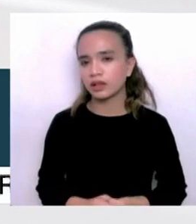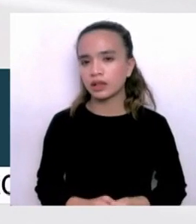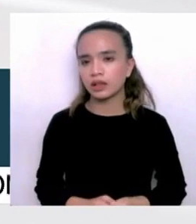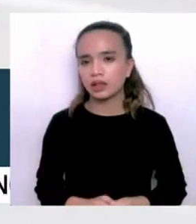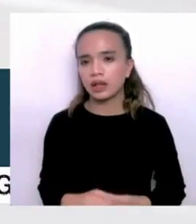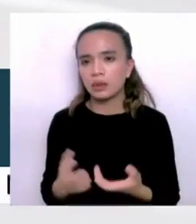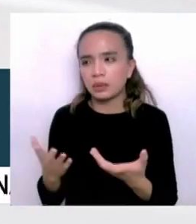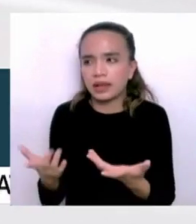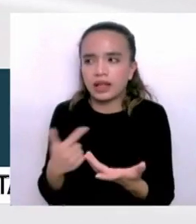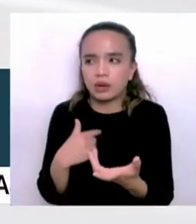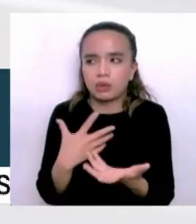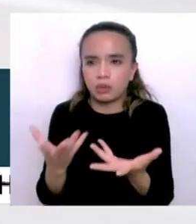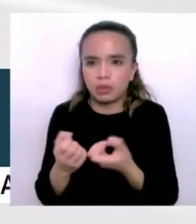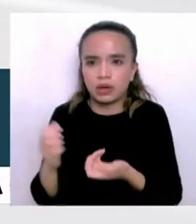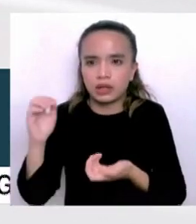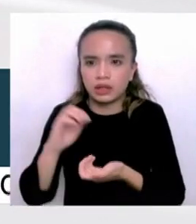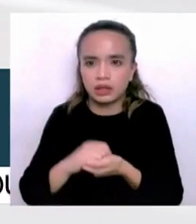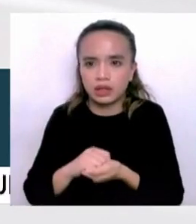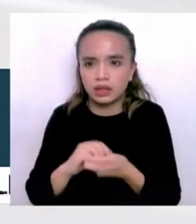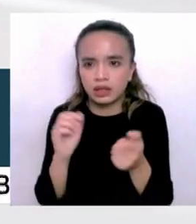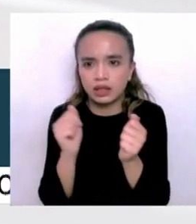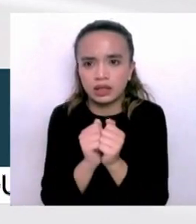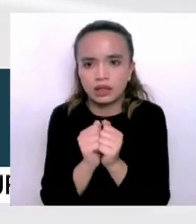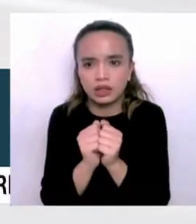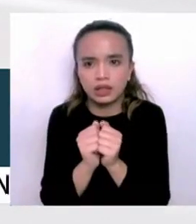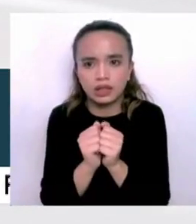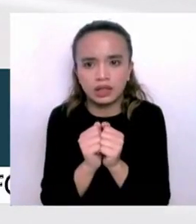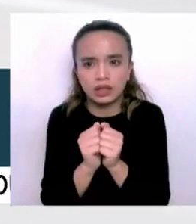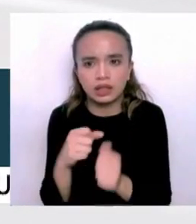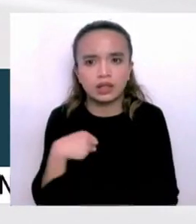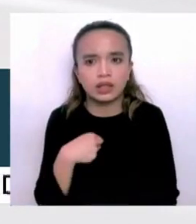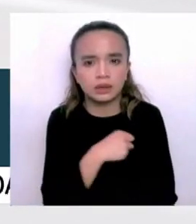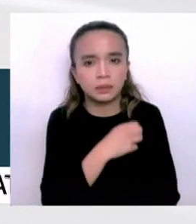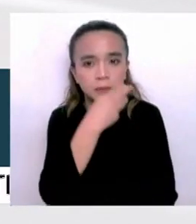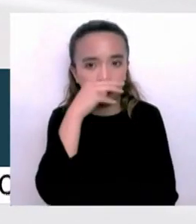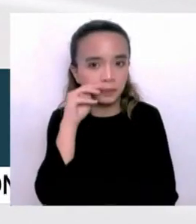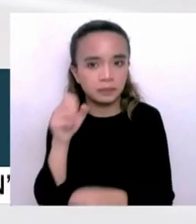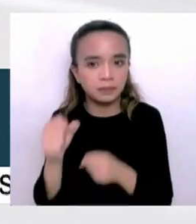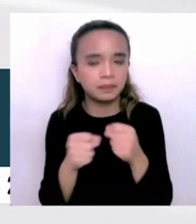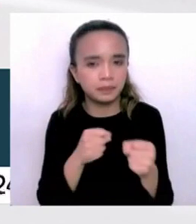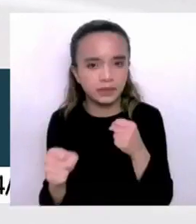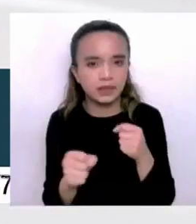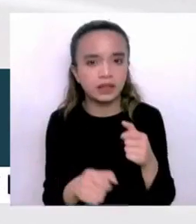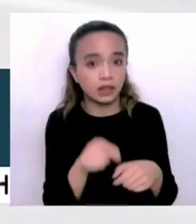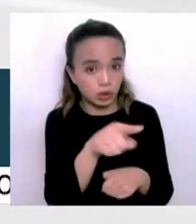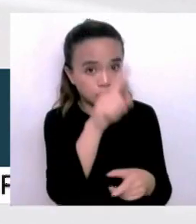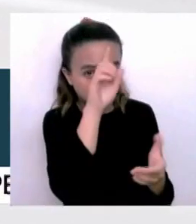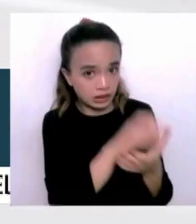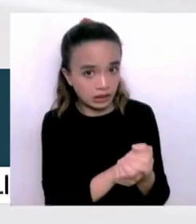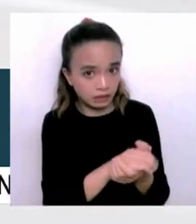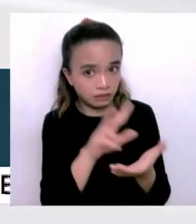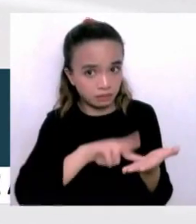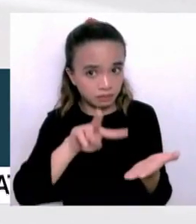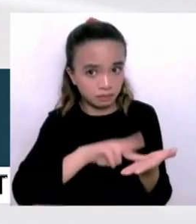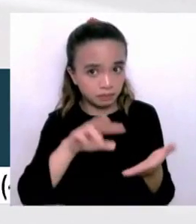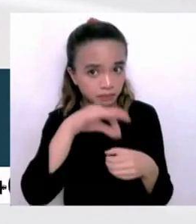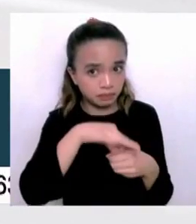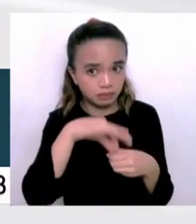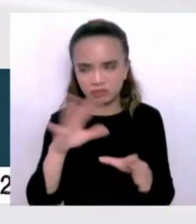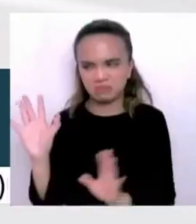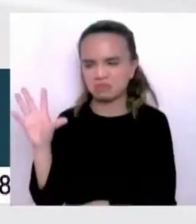Well, I want to form an alliance with Senator Manny Pacquiao. Do you believe in election surveys?